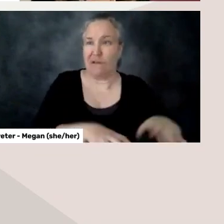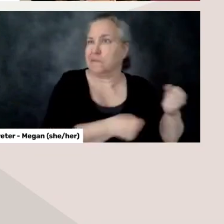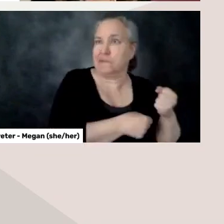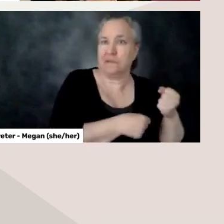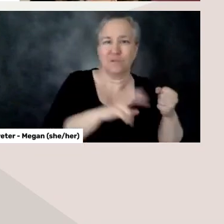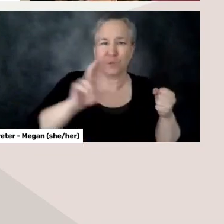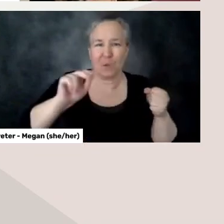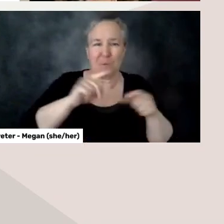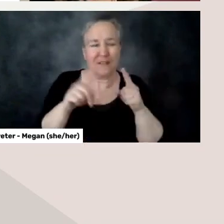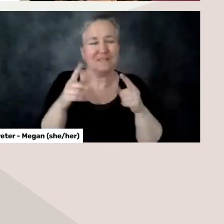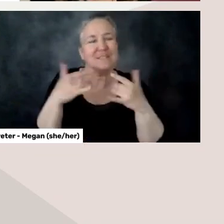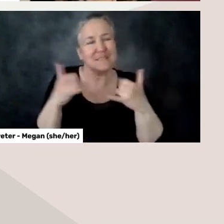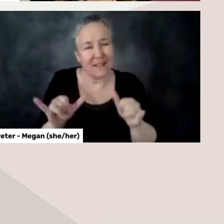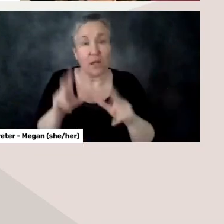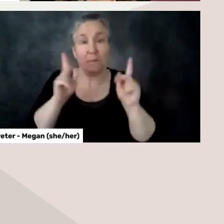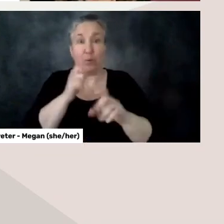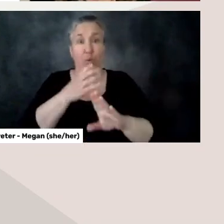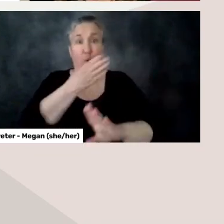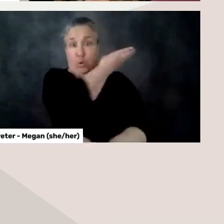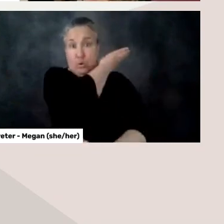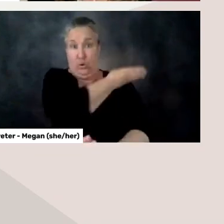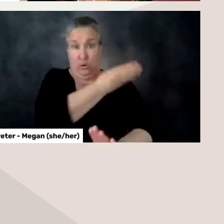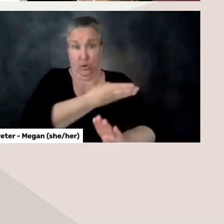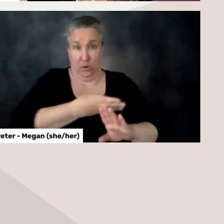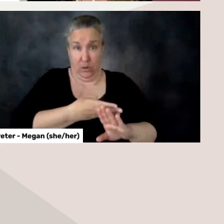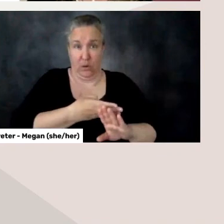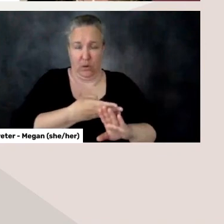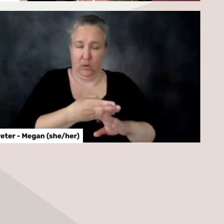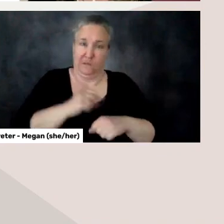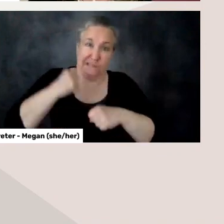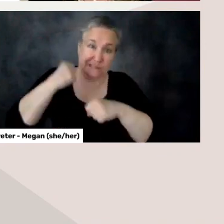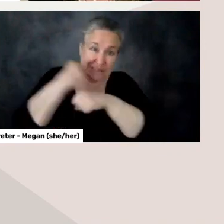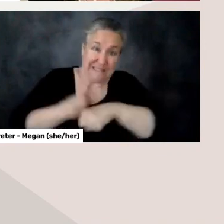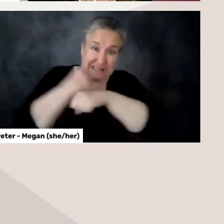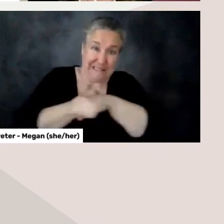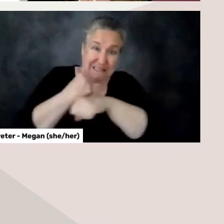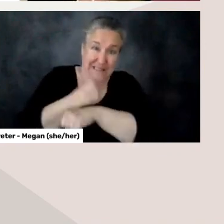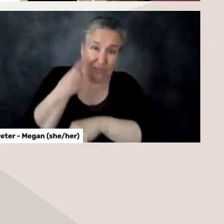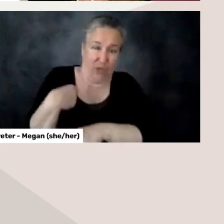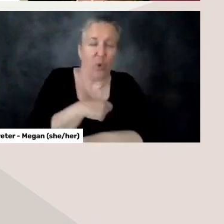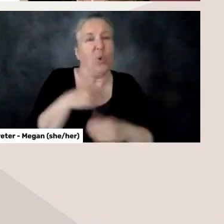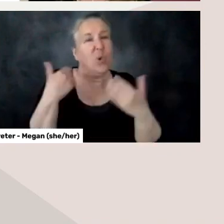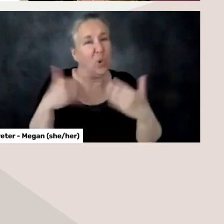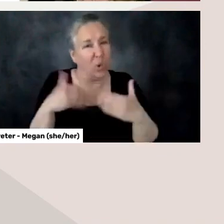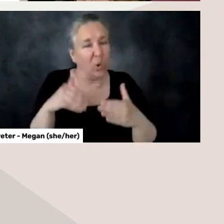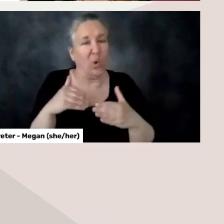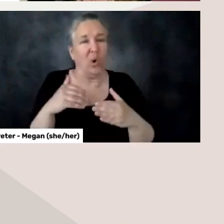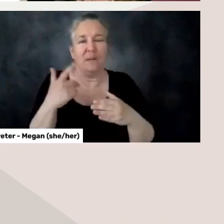have come before us that have really paved the way today. And I think it's just, no one